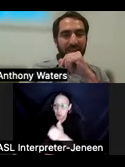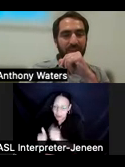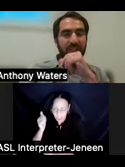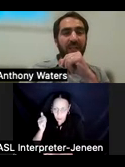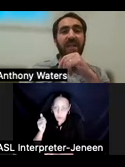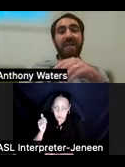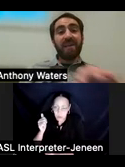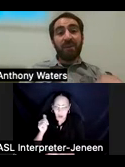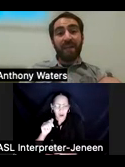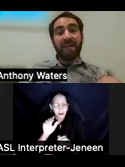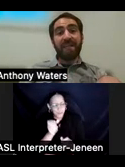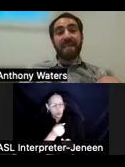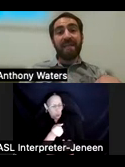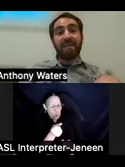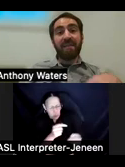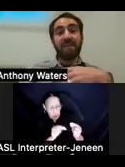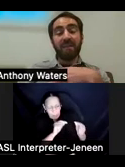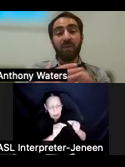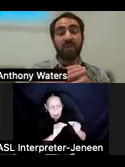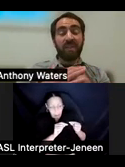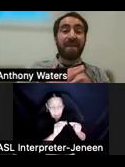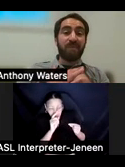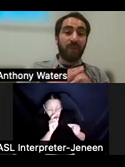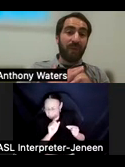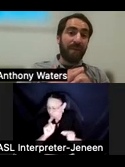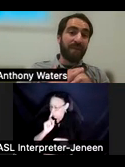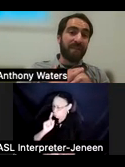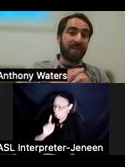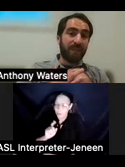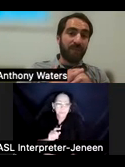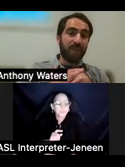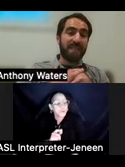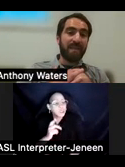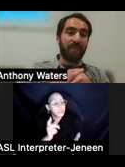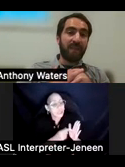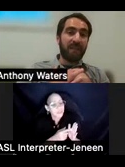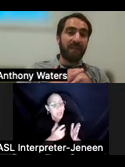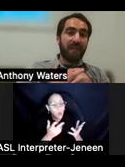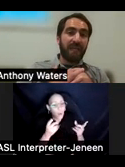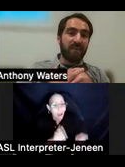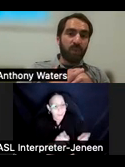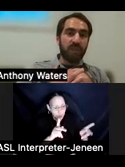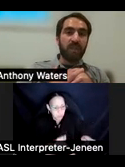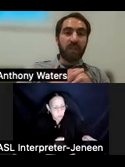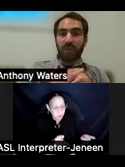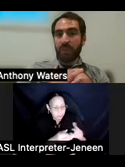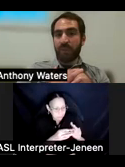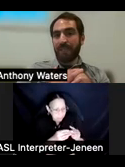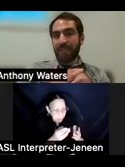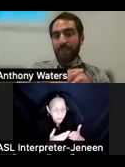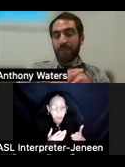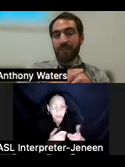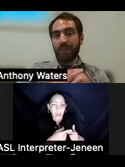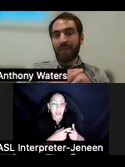sure. Yeah. The other thing is that sometimes what will happen is somebody will say something, and then we'll start to go a little